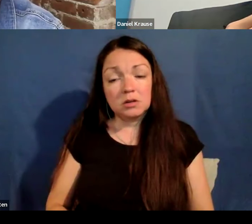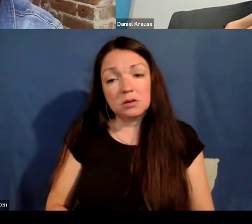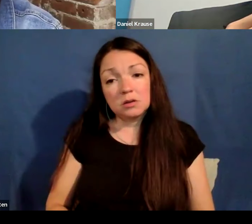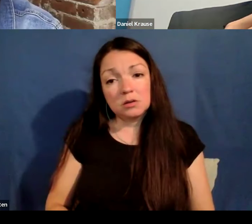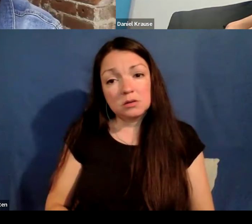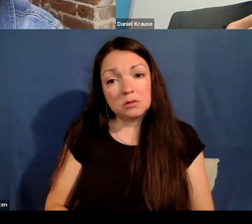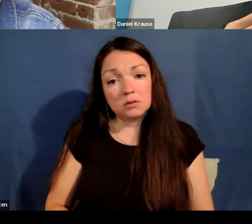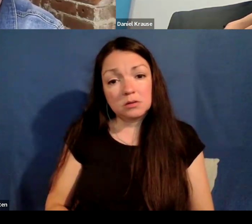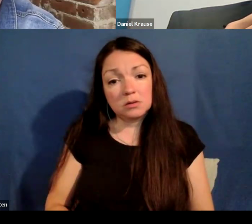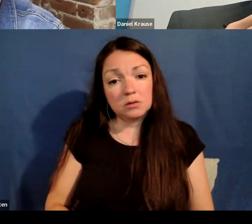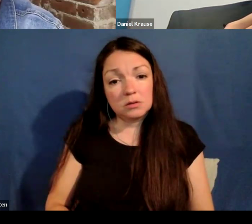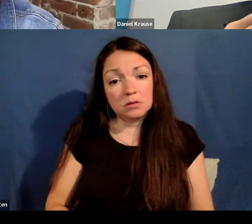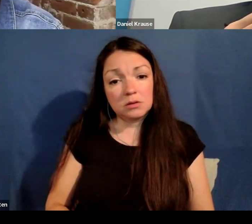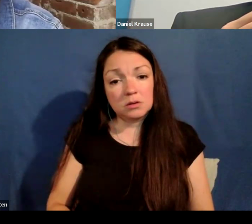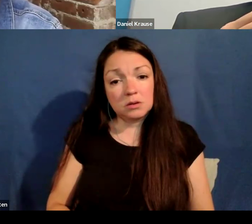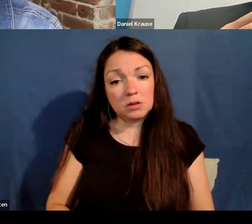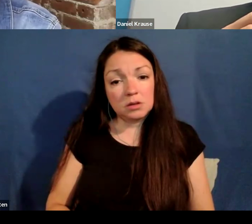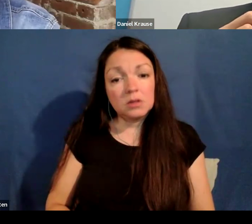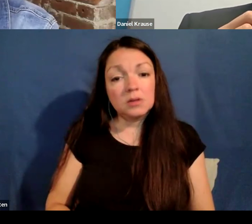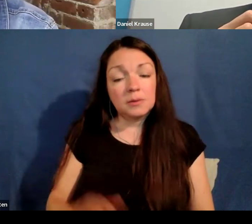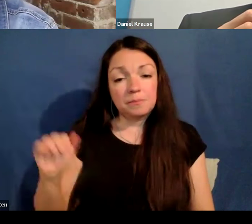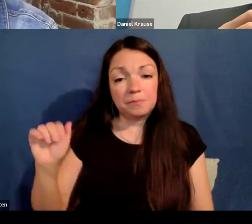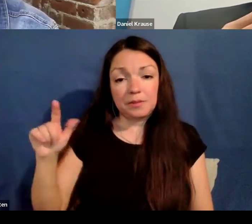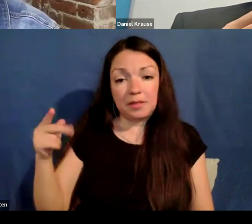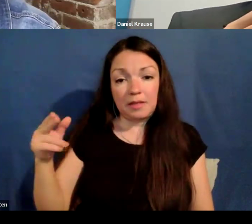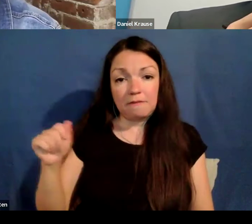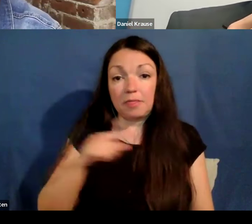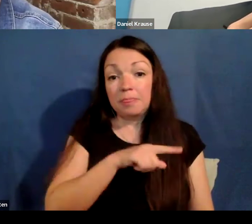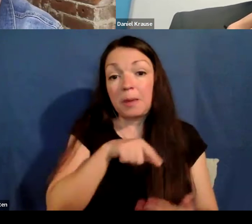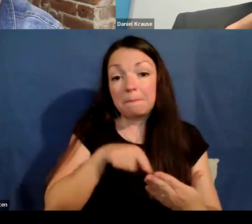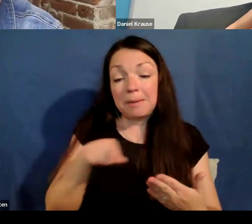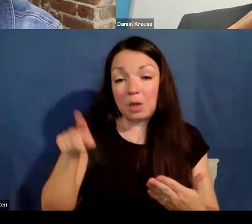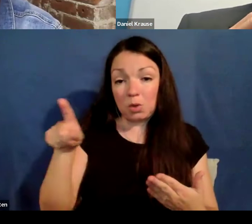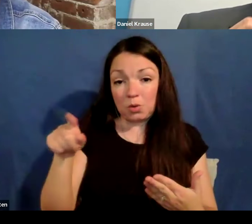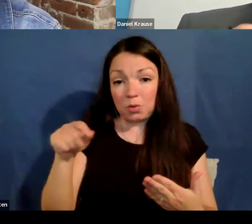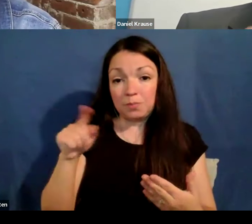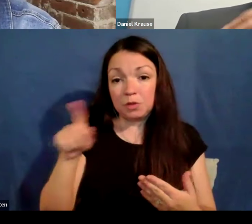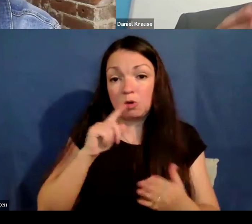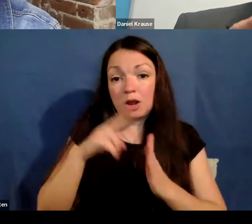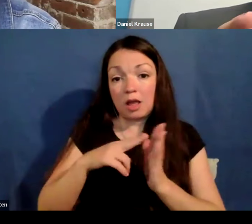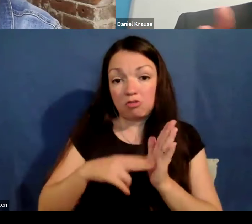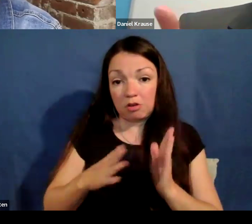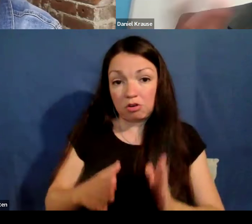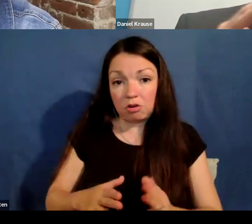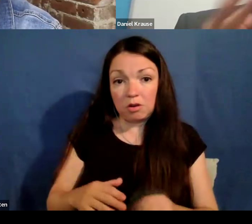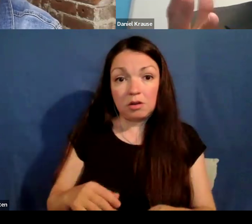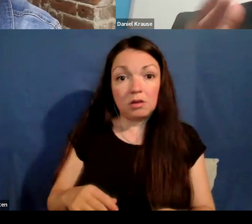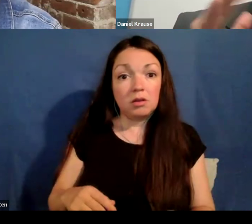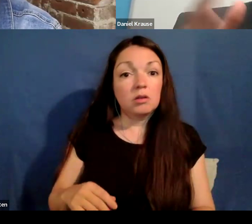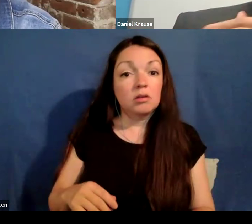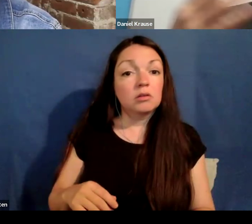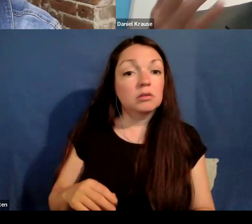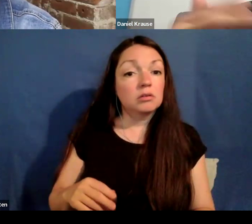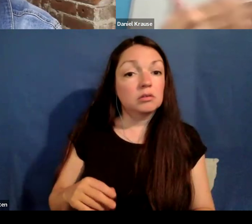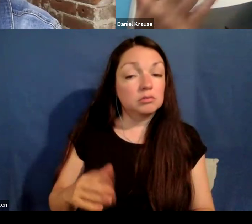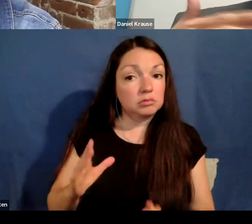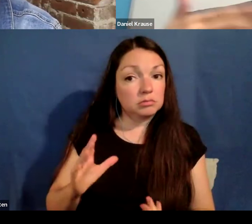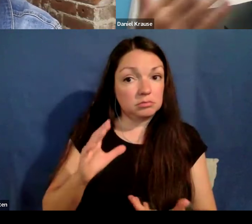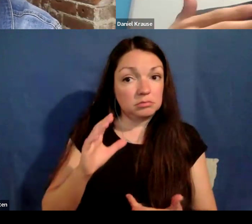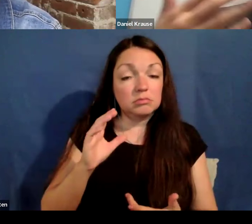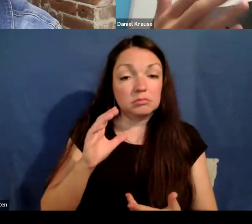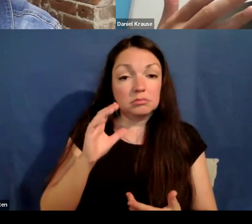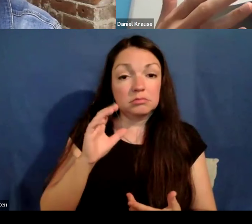Alpha? Yes. Okay. So they are paying you. So I would assume that a significant amount of your income is based